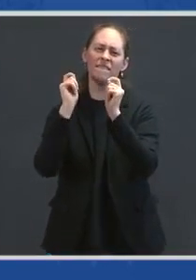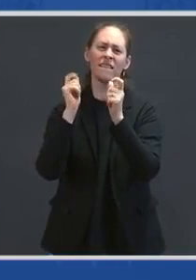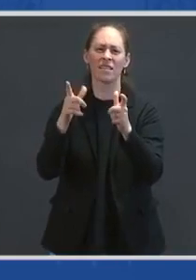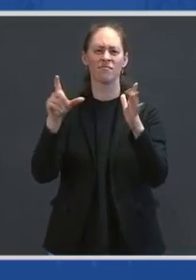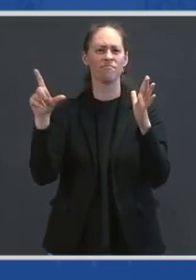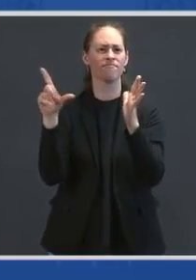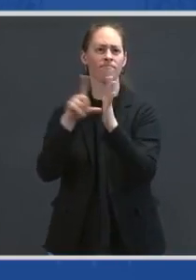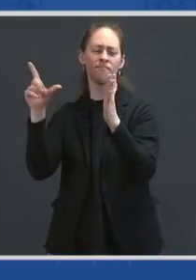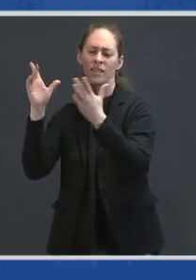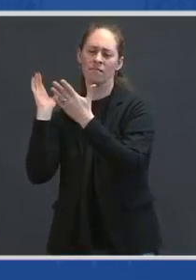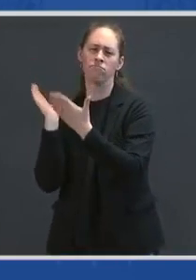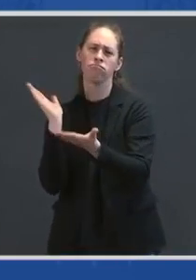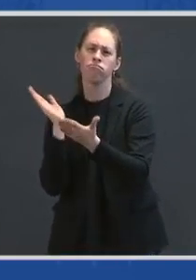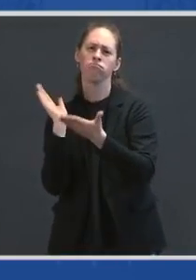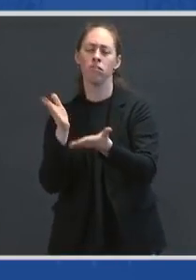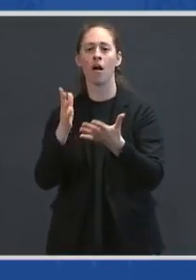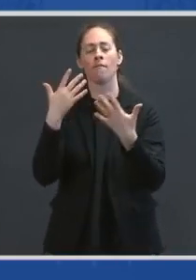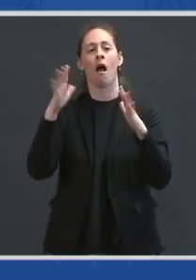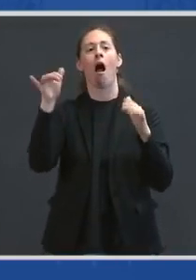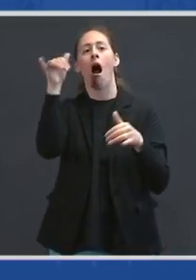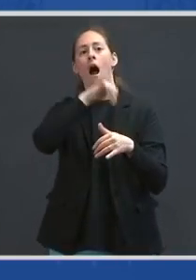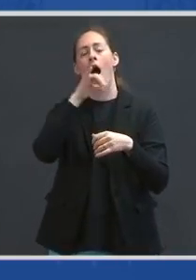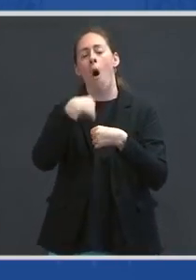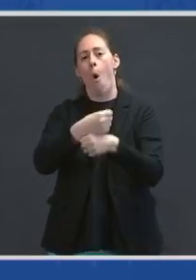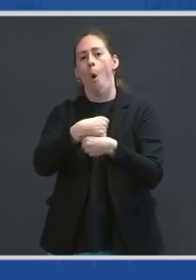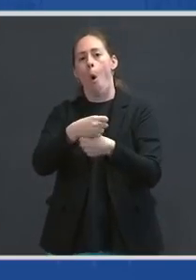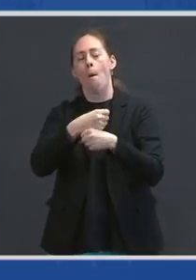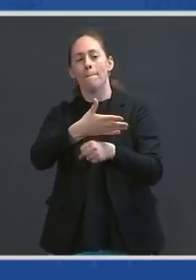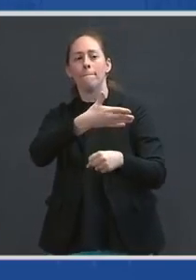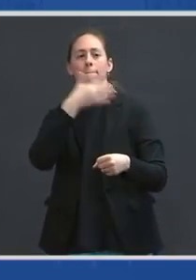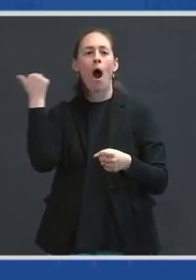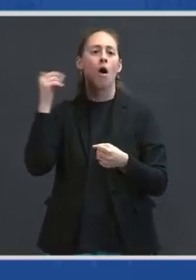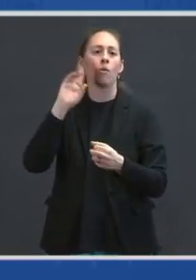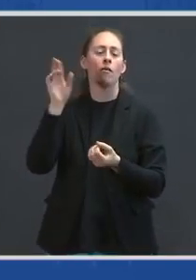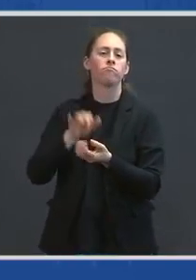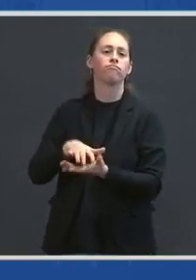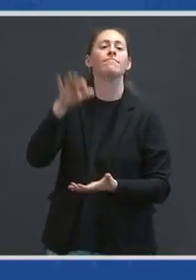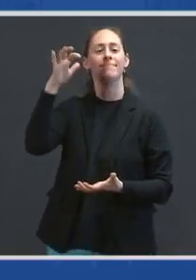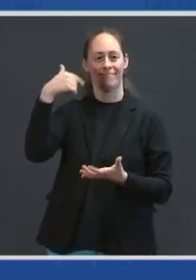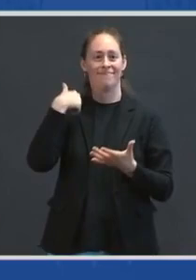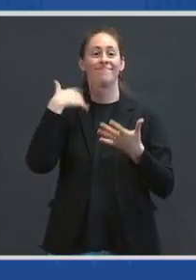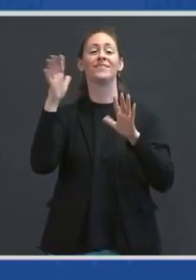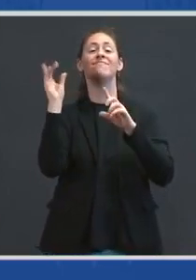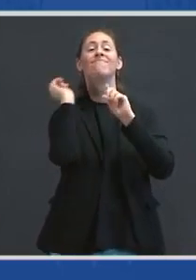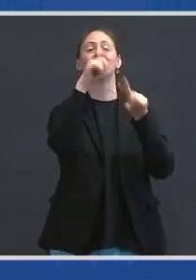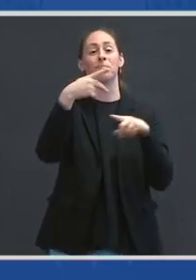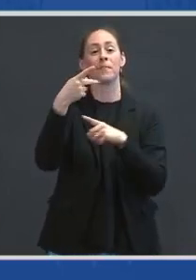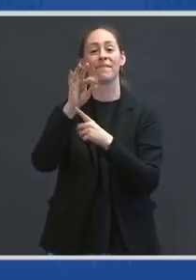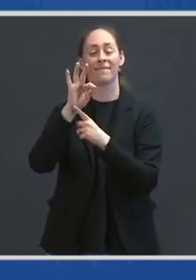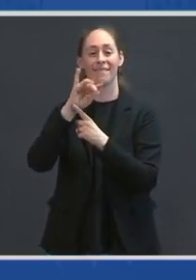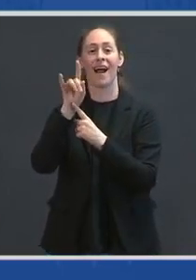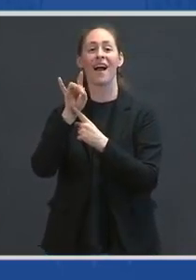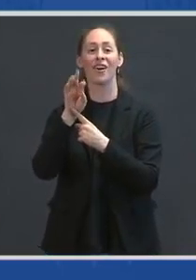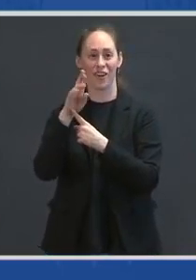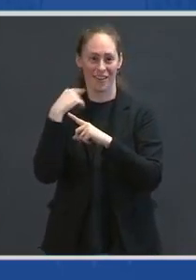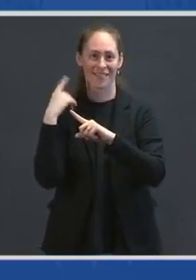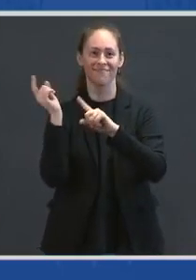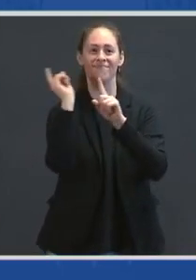production. Last week, I toured the Pfizer facility, manufacturing facility in a plant in Kalamazoo,